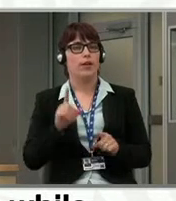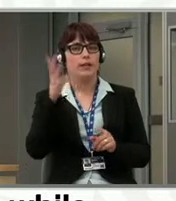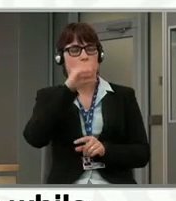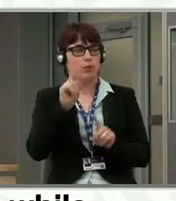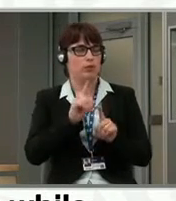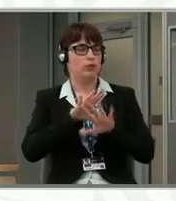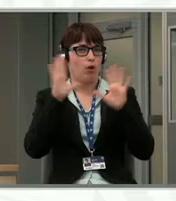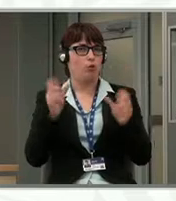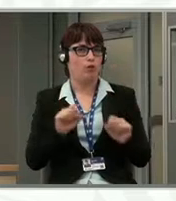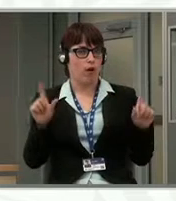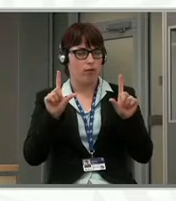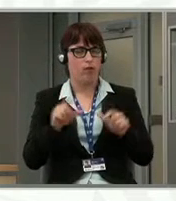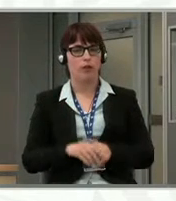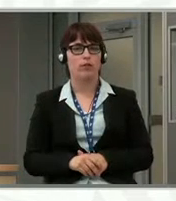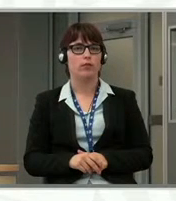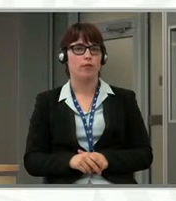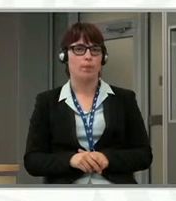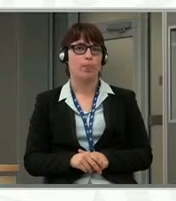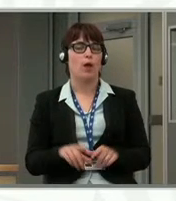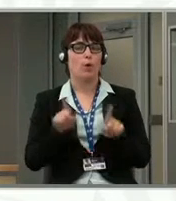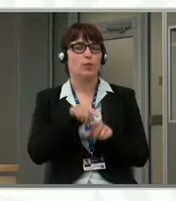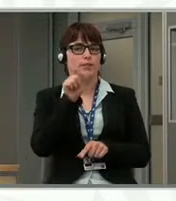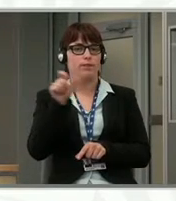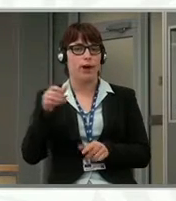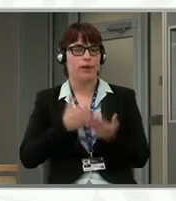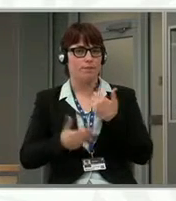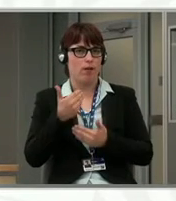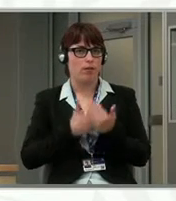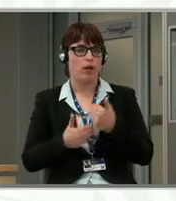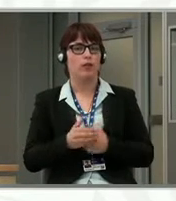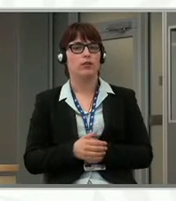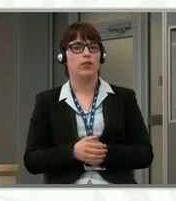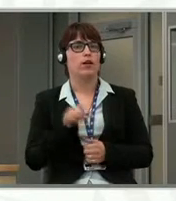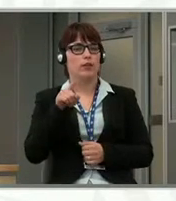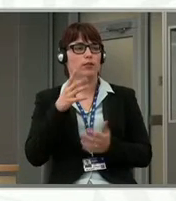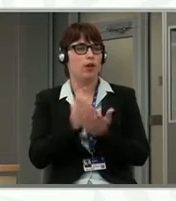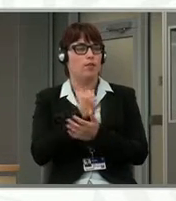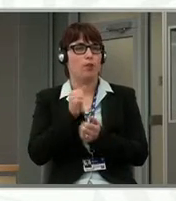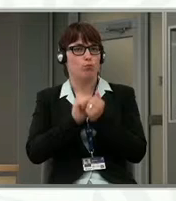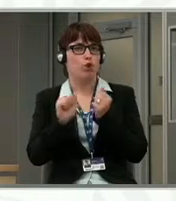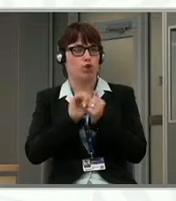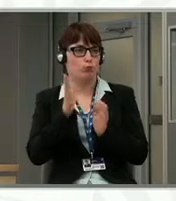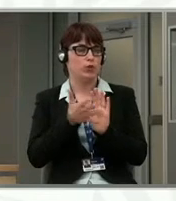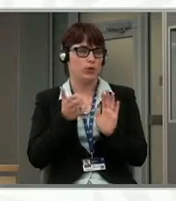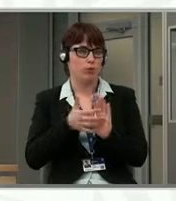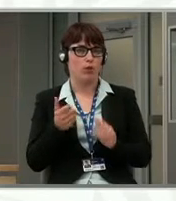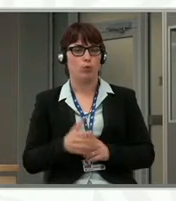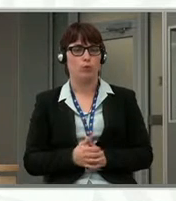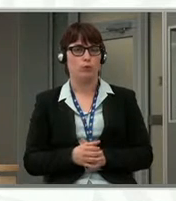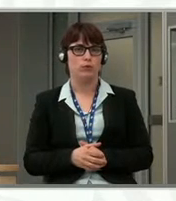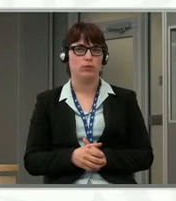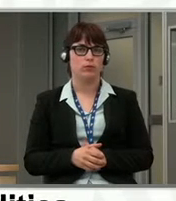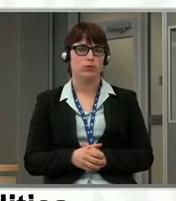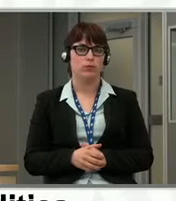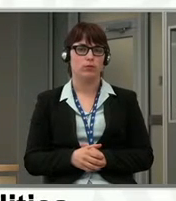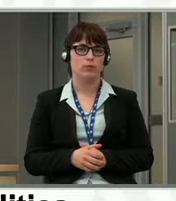improved. We have more possibilities and opportunities, and people with disabilities use these